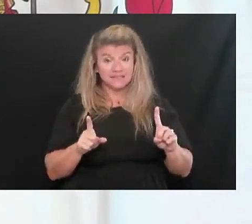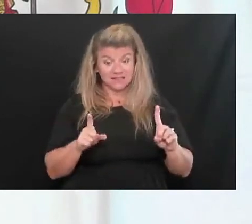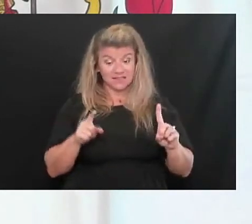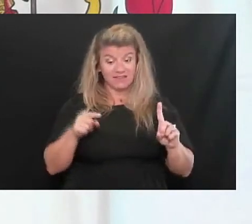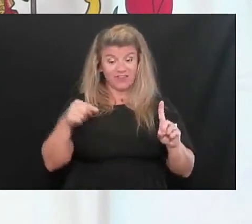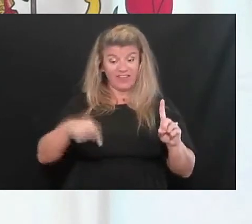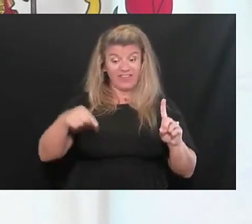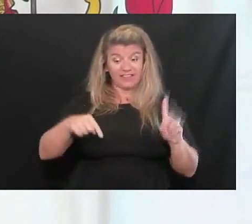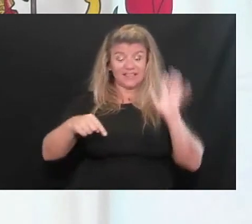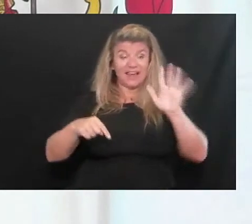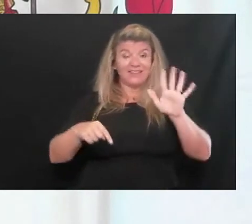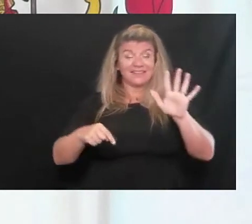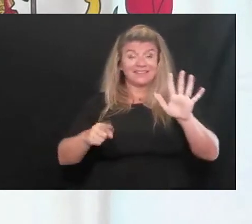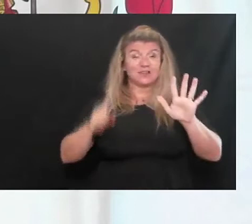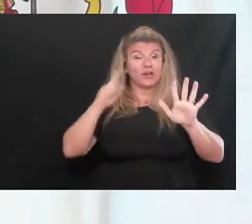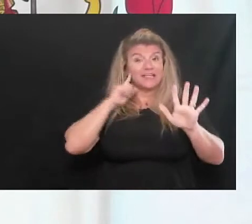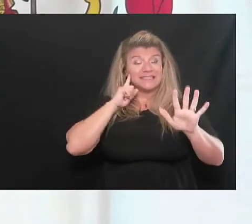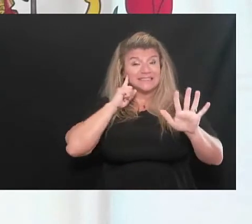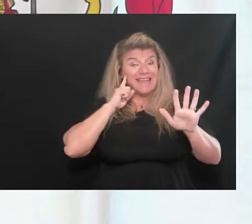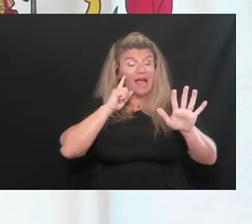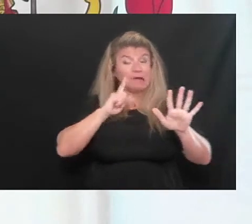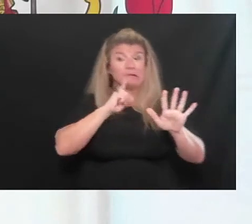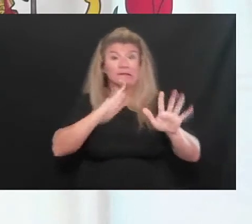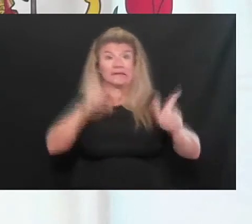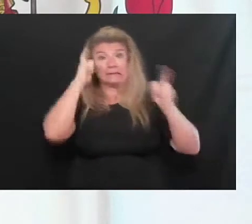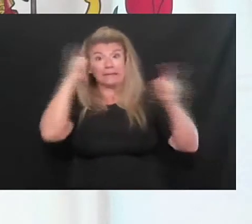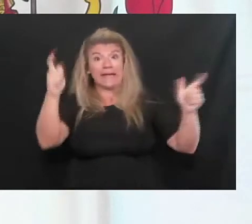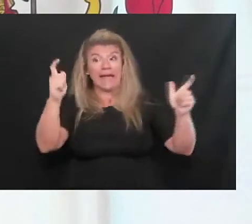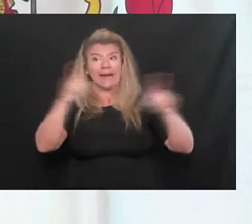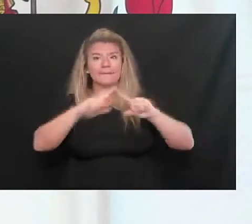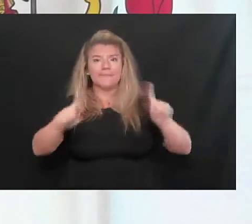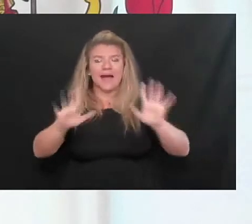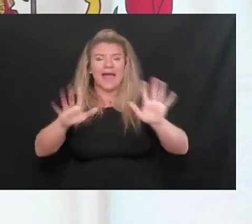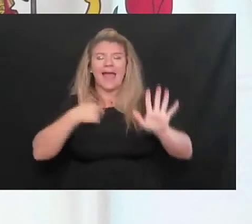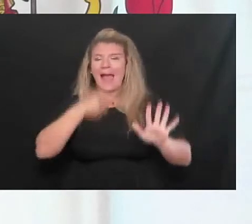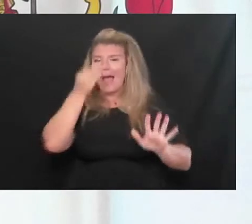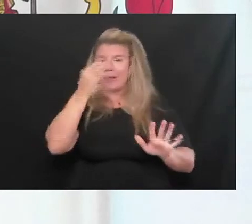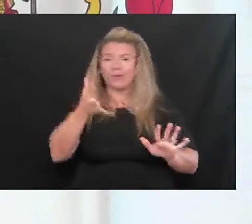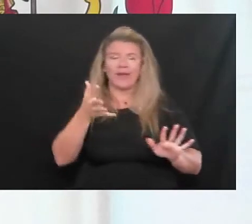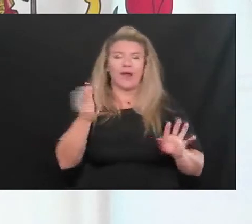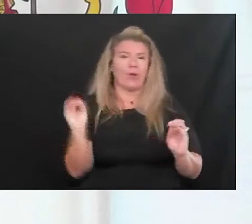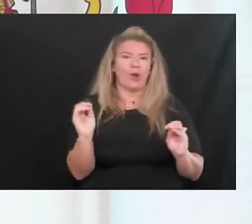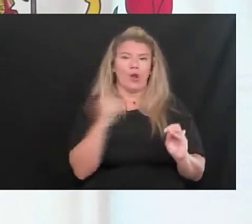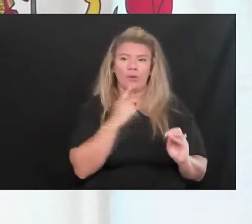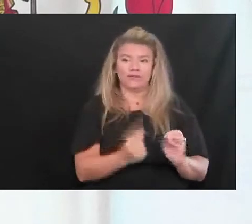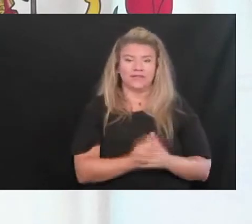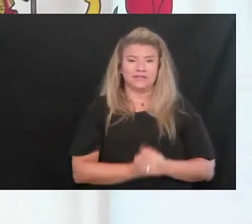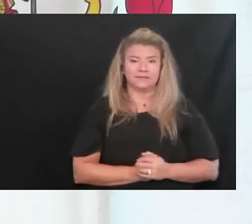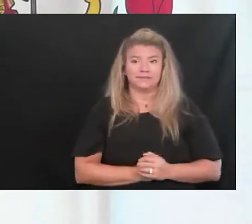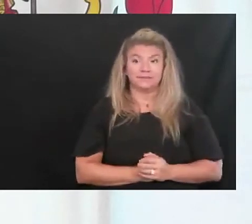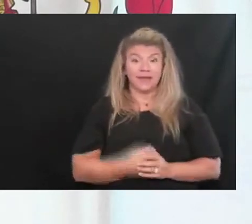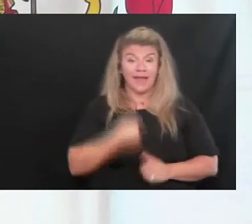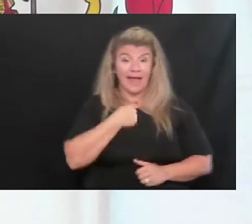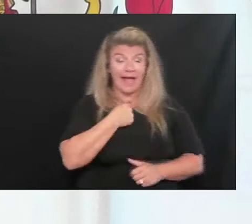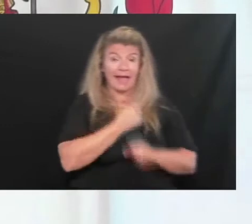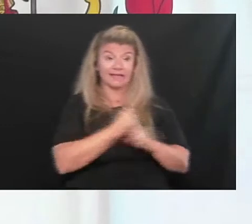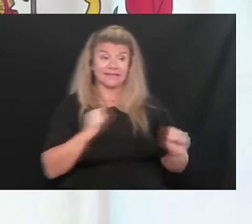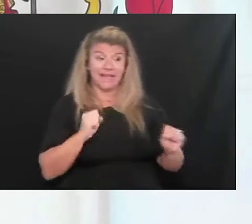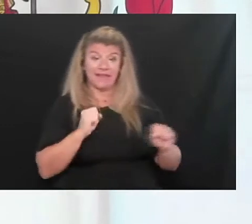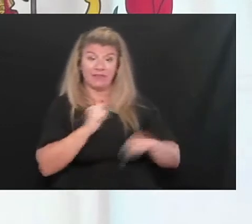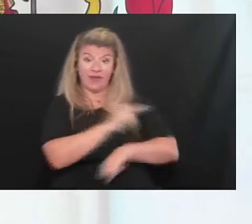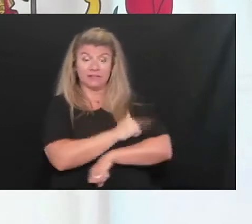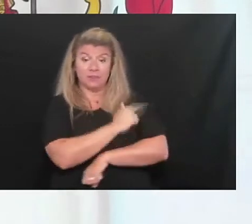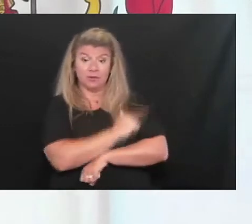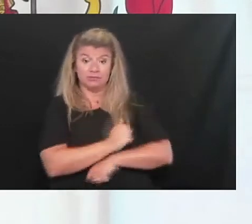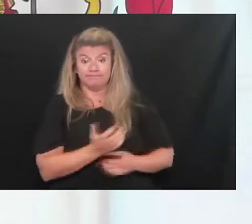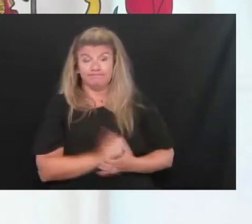going to sound terribly egotistical, but I don't care what anybody says. I saved that hospital. And I